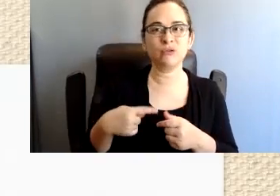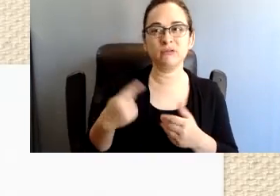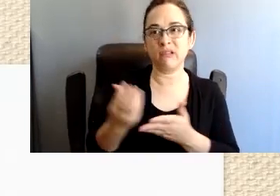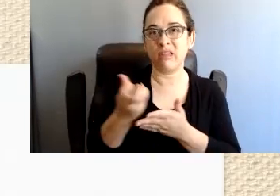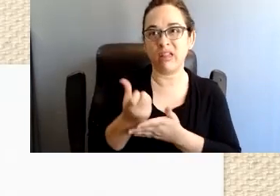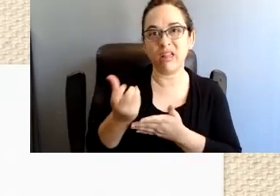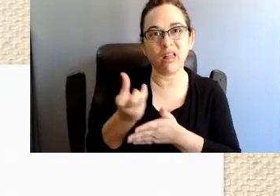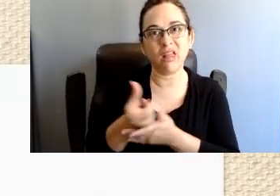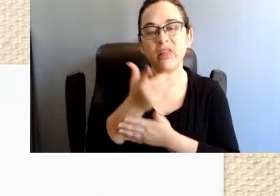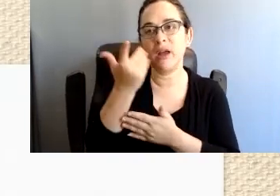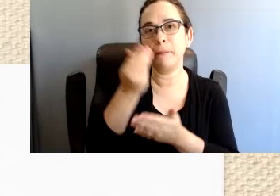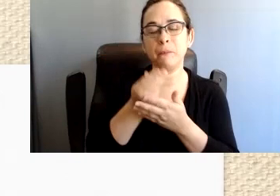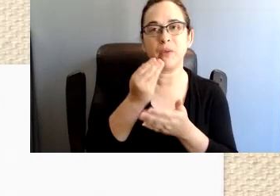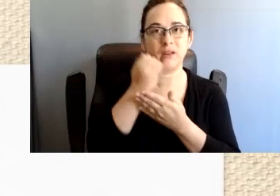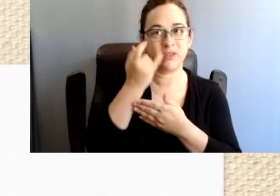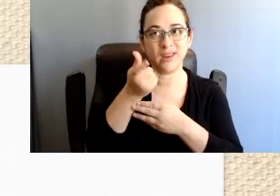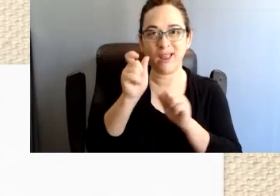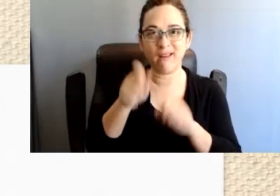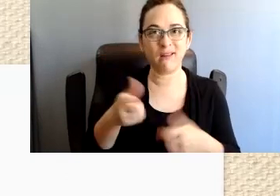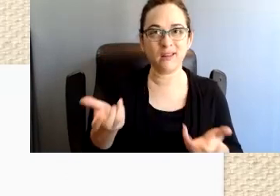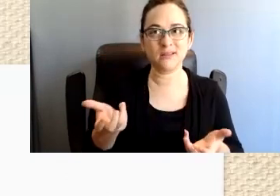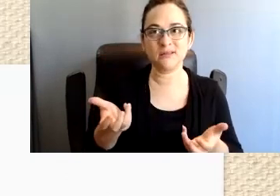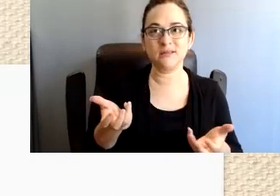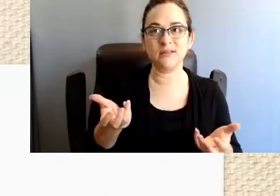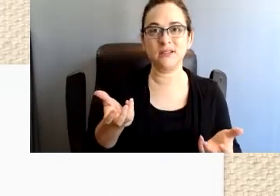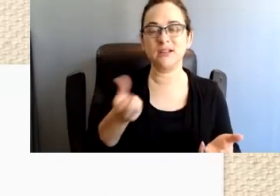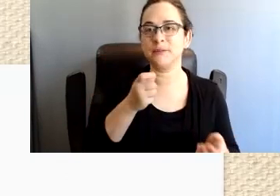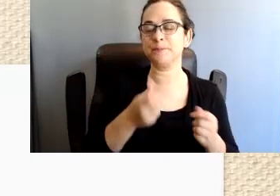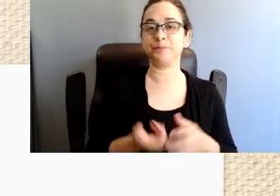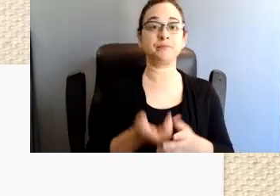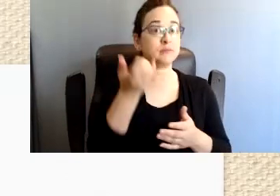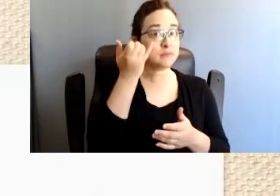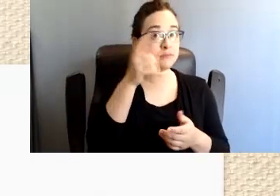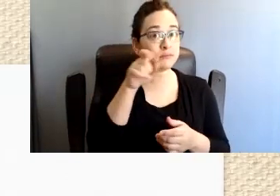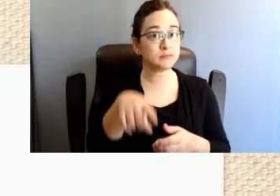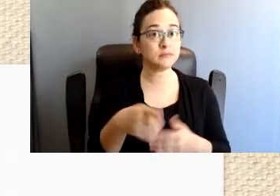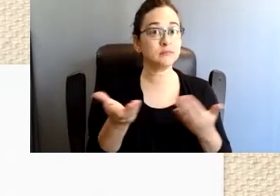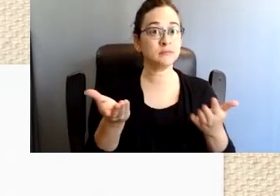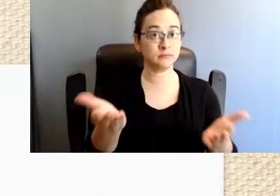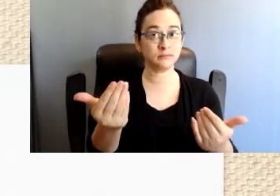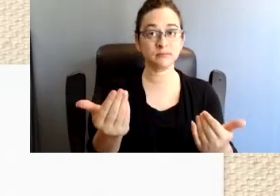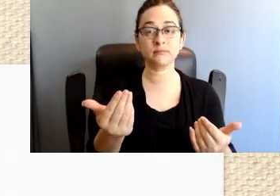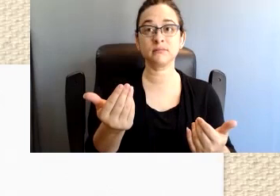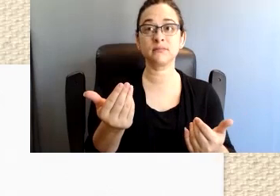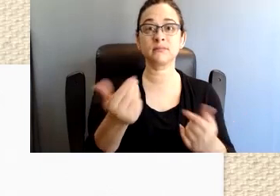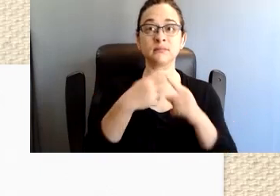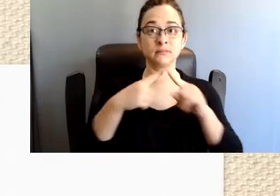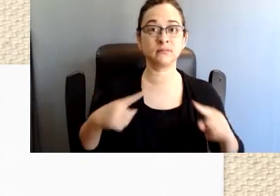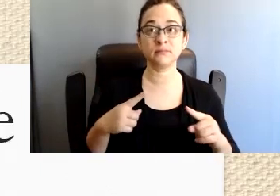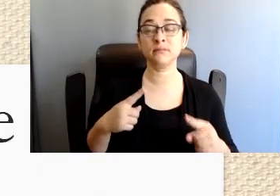Okay, if you have any questions, feel free to unmute yourself or sorry. Is it